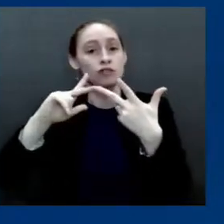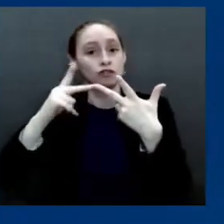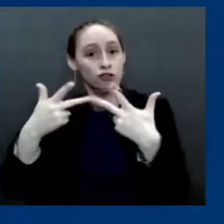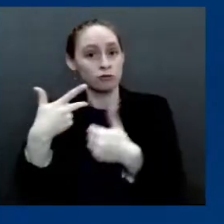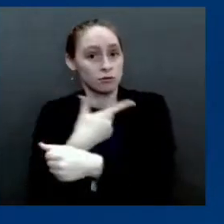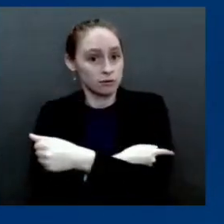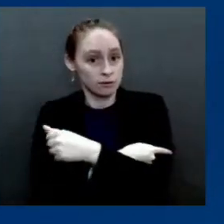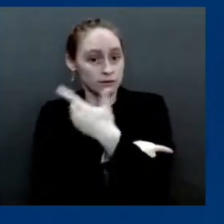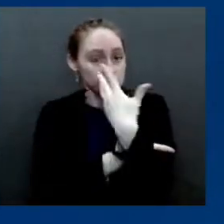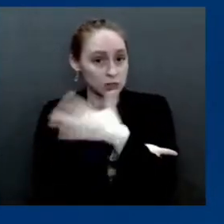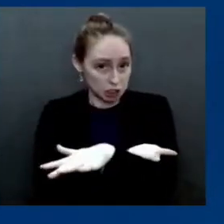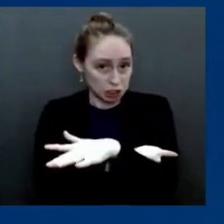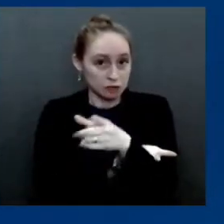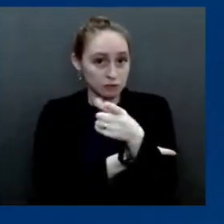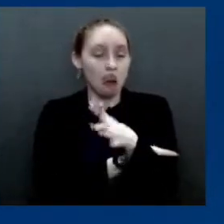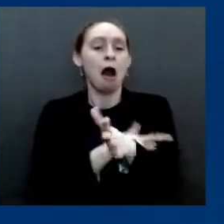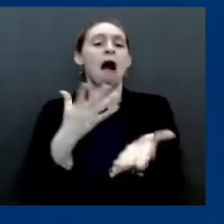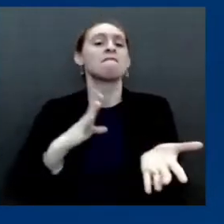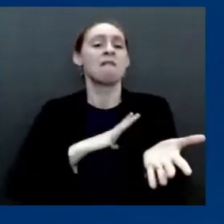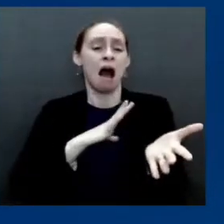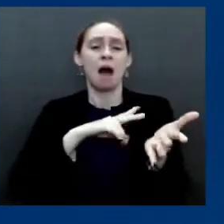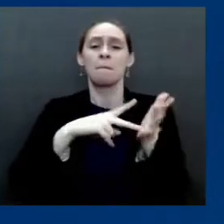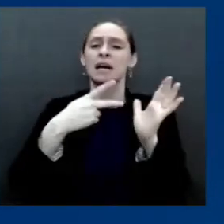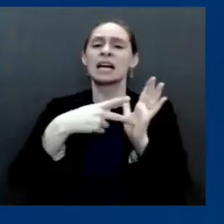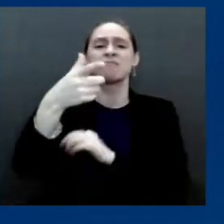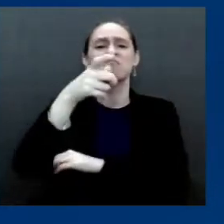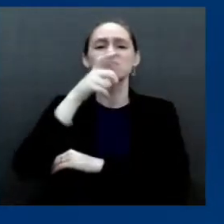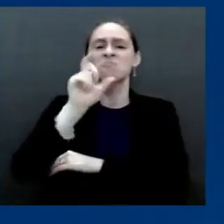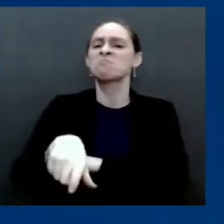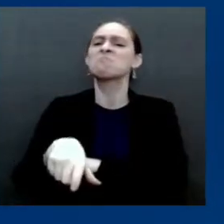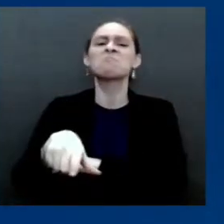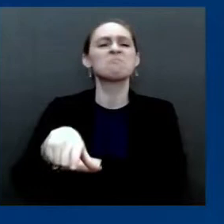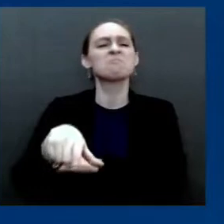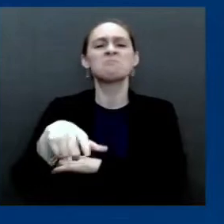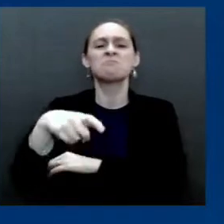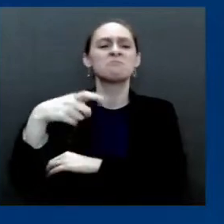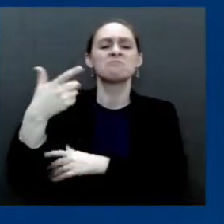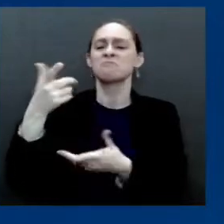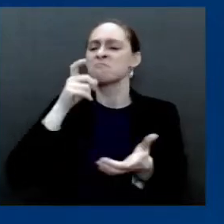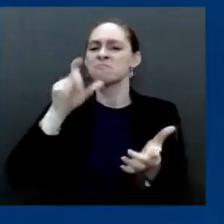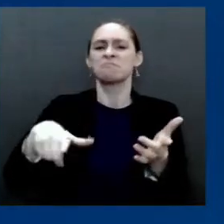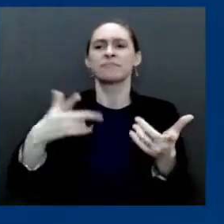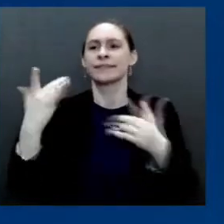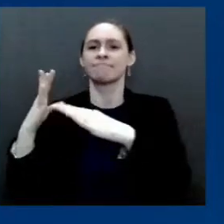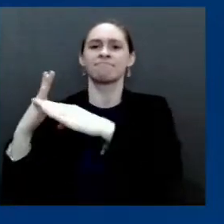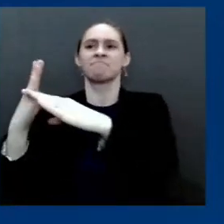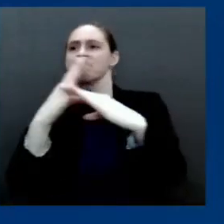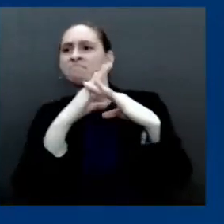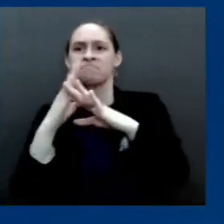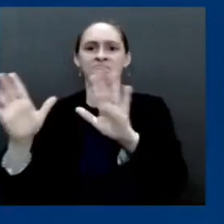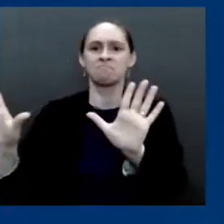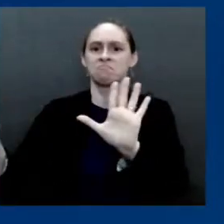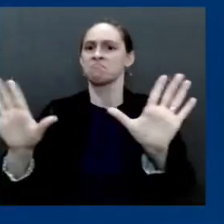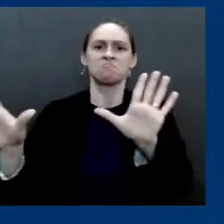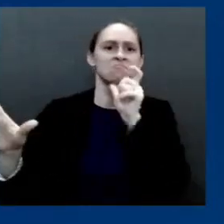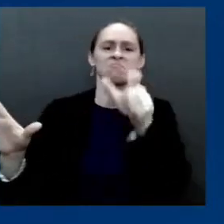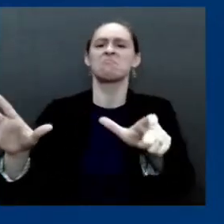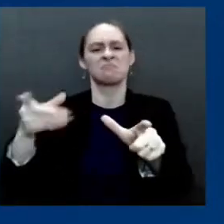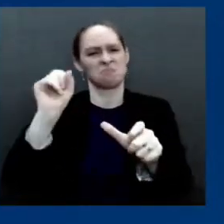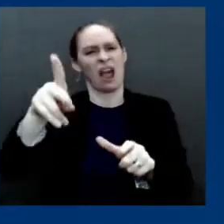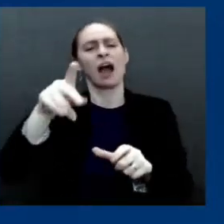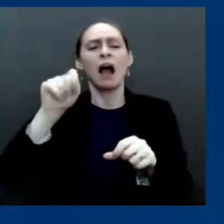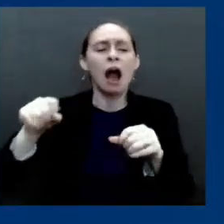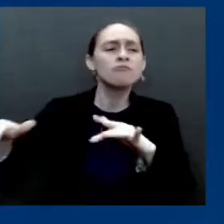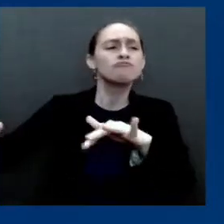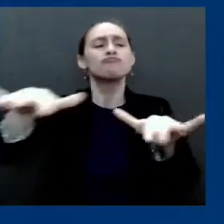However, a mask must be worn for 10 days following your known exposure, And we also recommend getting a test on day 5 after